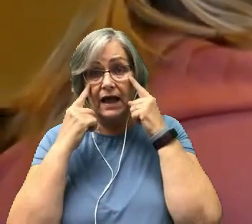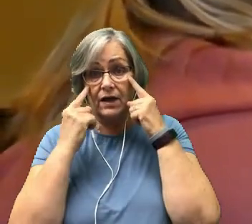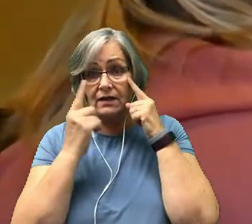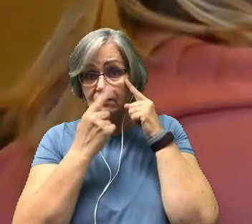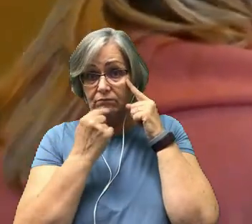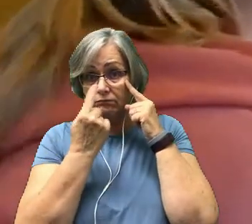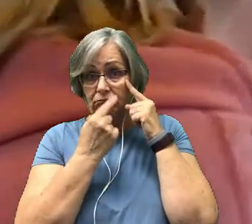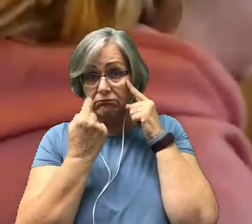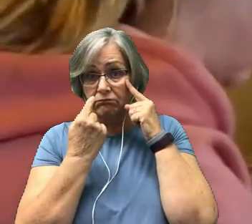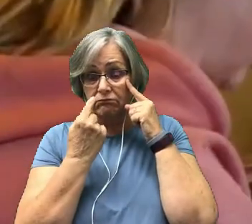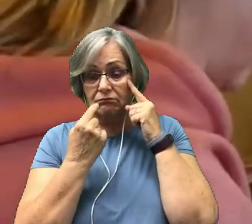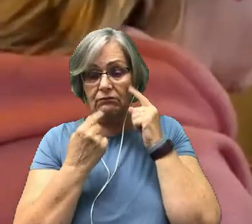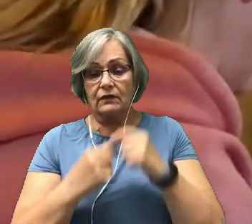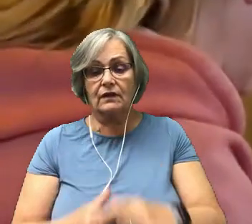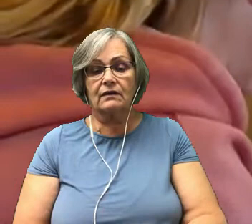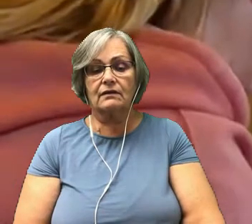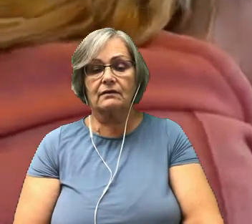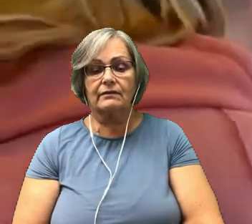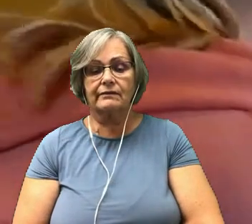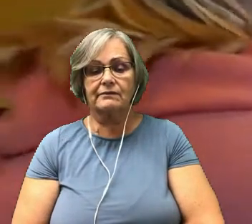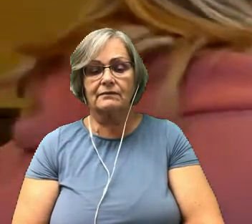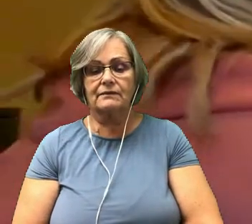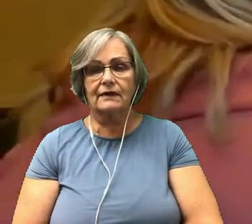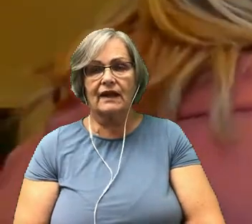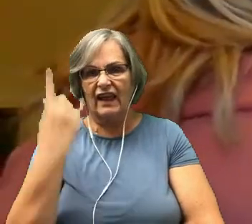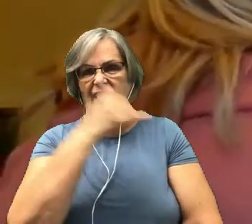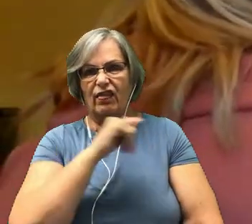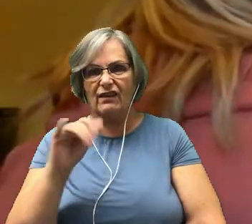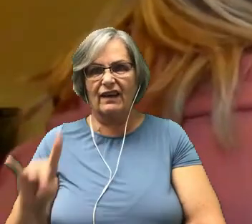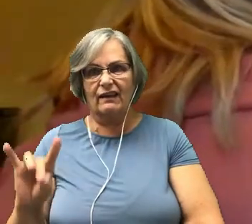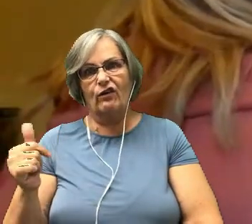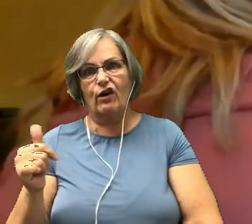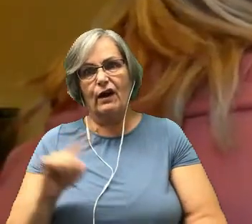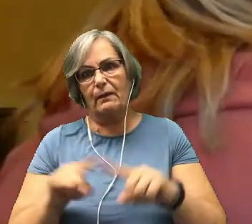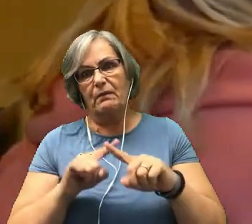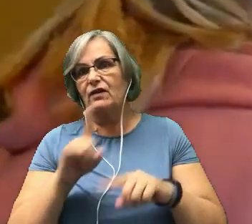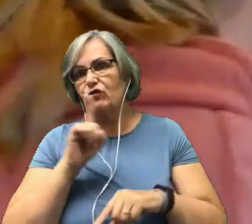snout. That kind of looks more like a dog, but it's supposed to be a polar bear.